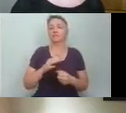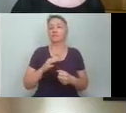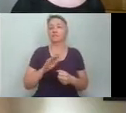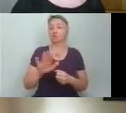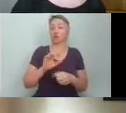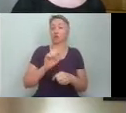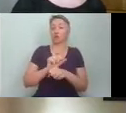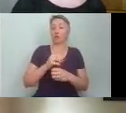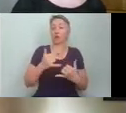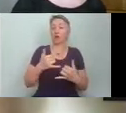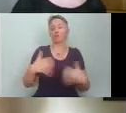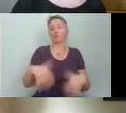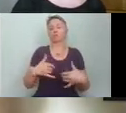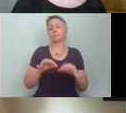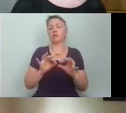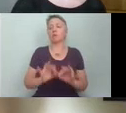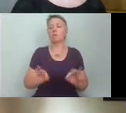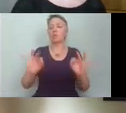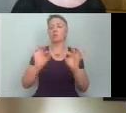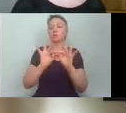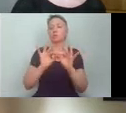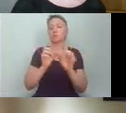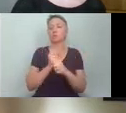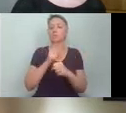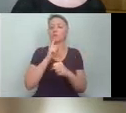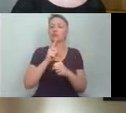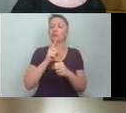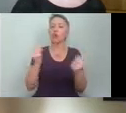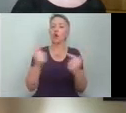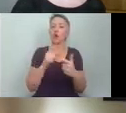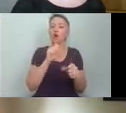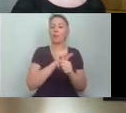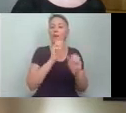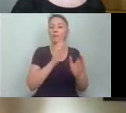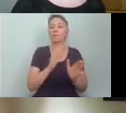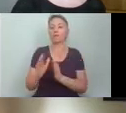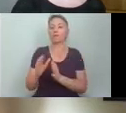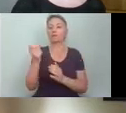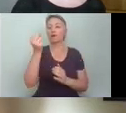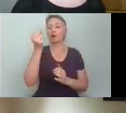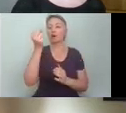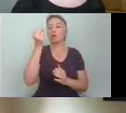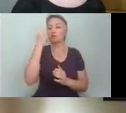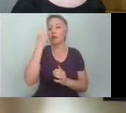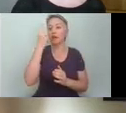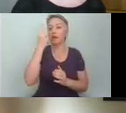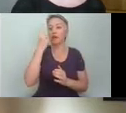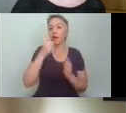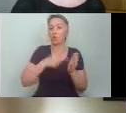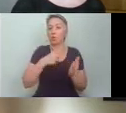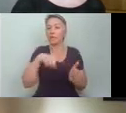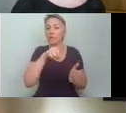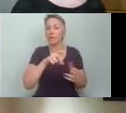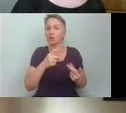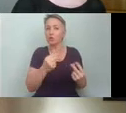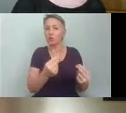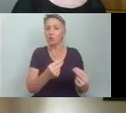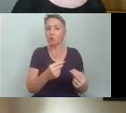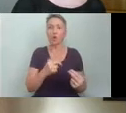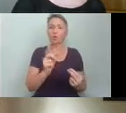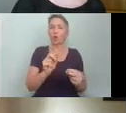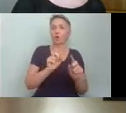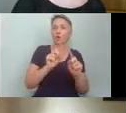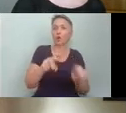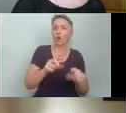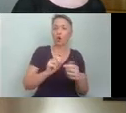so important to ensure that employees understand what they need to be doing, where they should be going, how to work